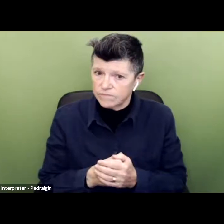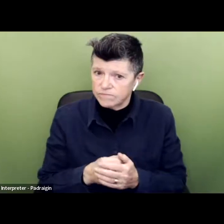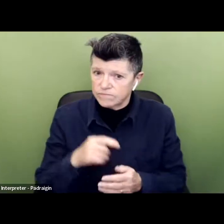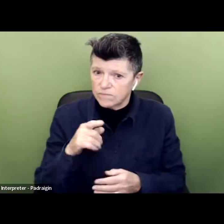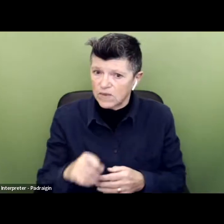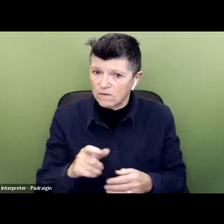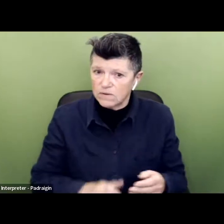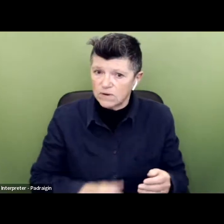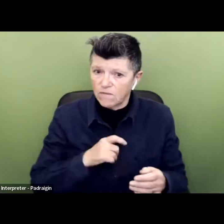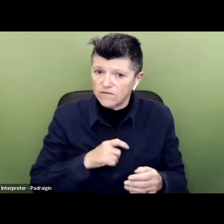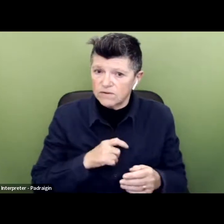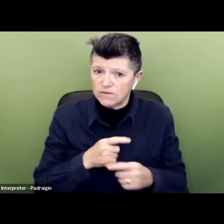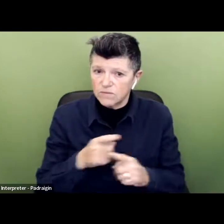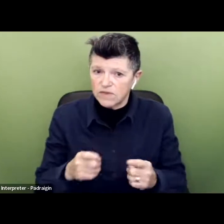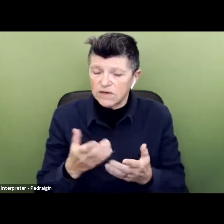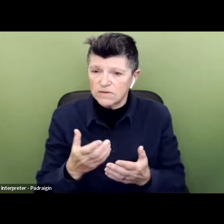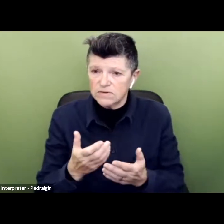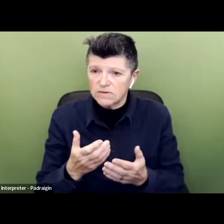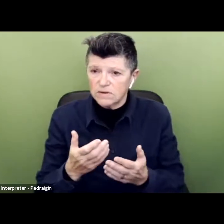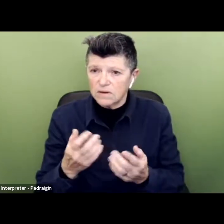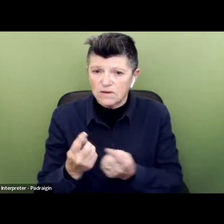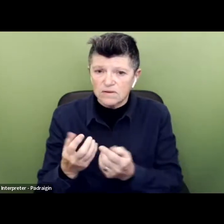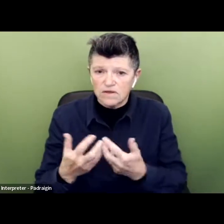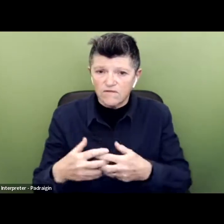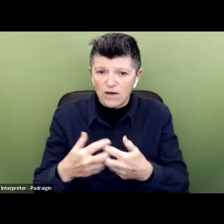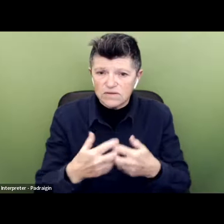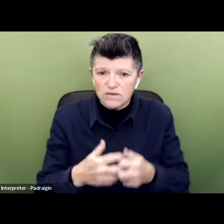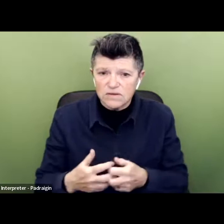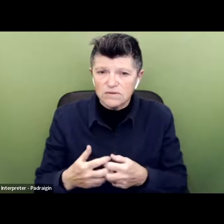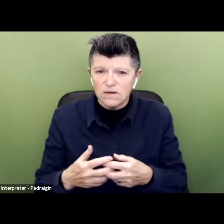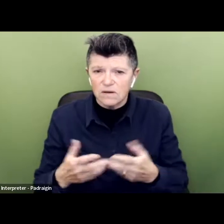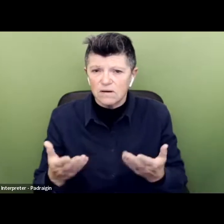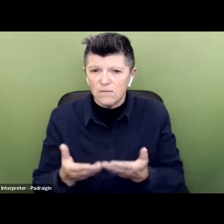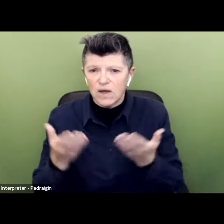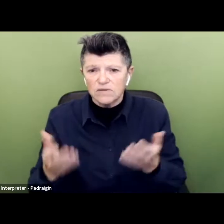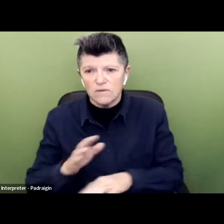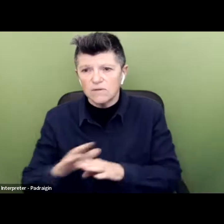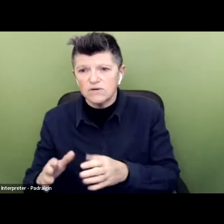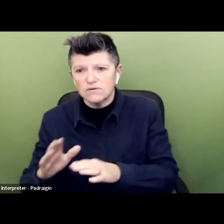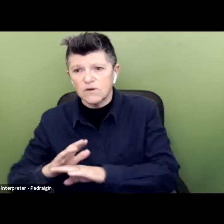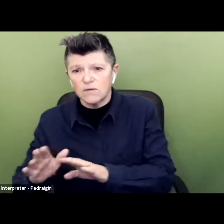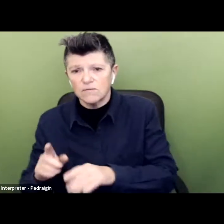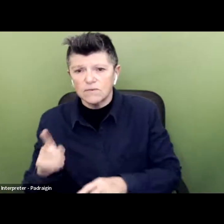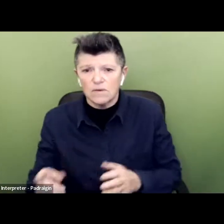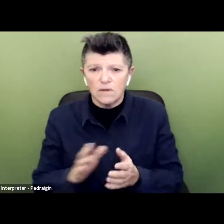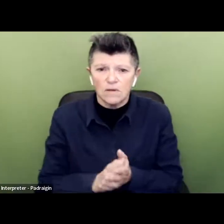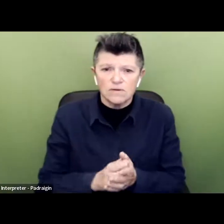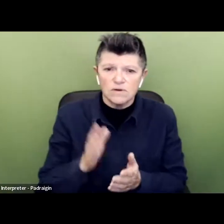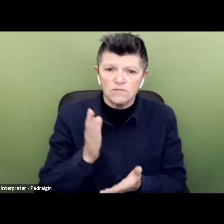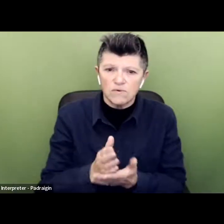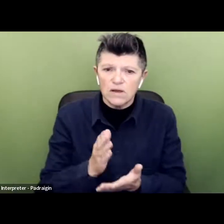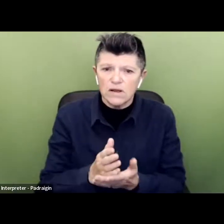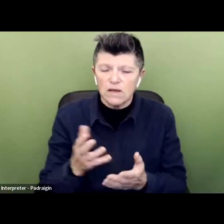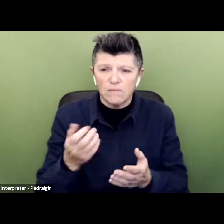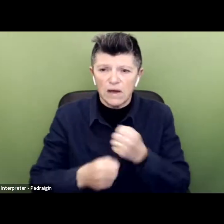class divide or economic divide. It maps into other things too. Let's be interested, given you've laid out this very impressive